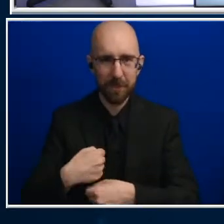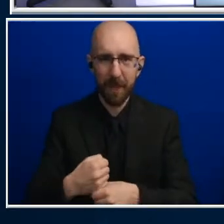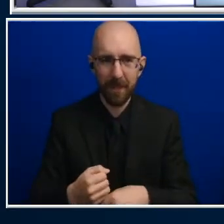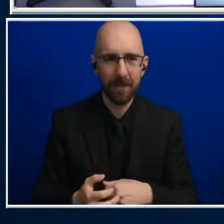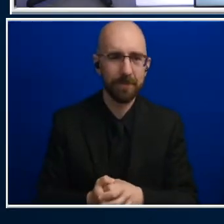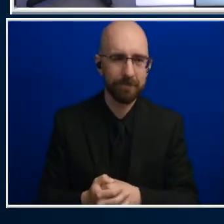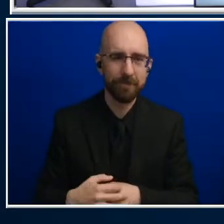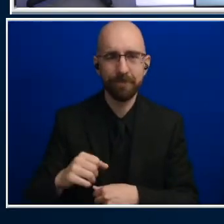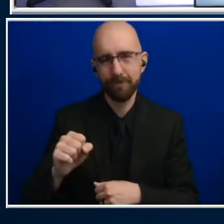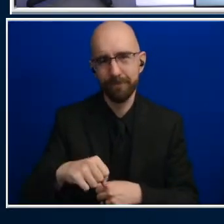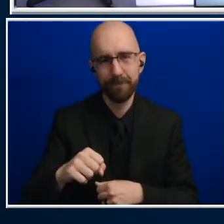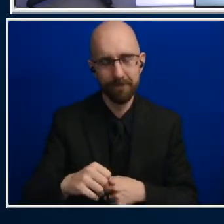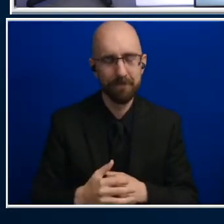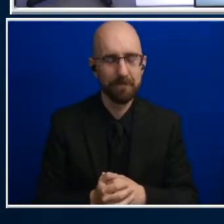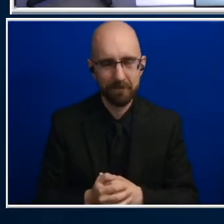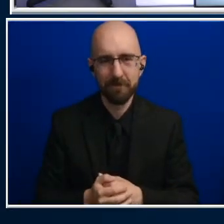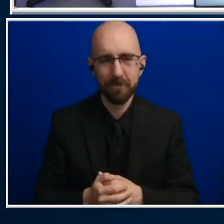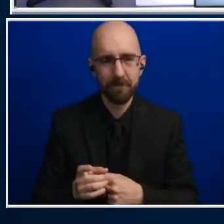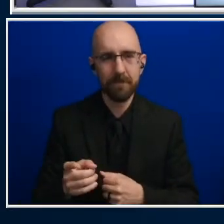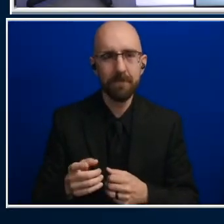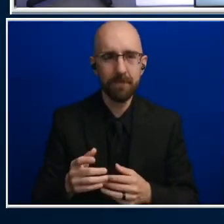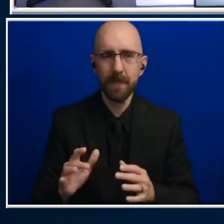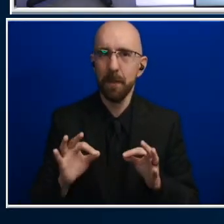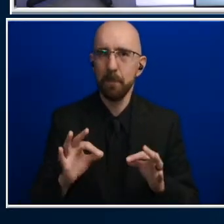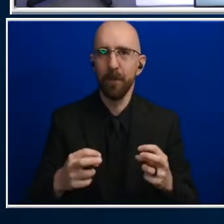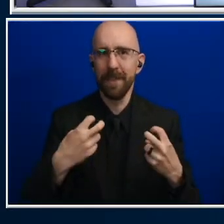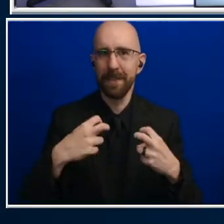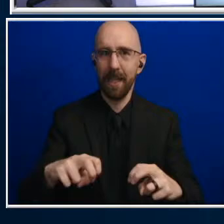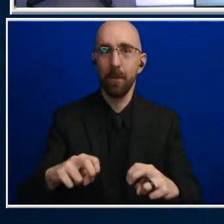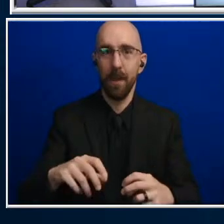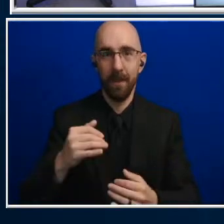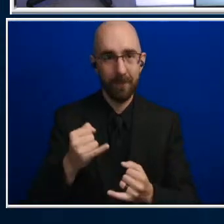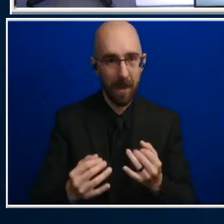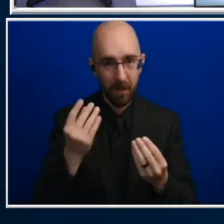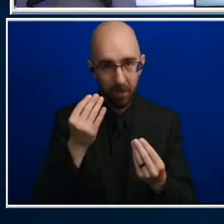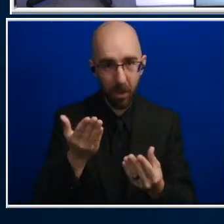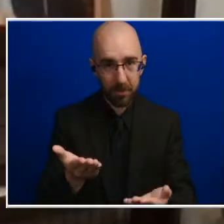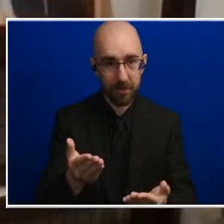Well, that's a perfect segue. So any final thoughts that you have, Dr. Schrader?